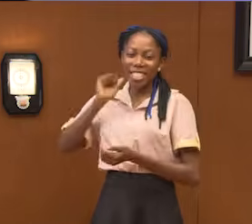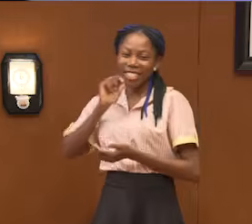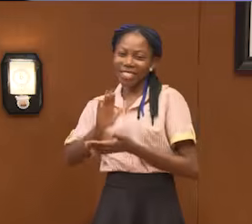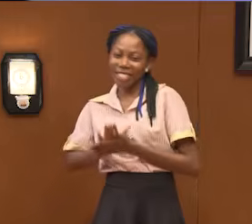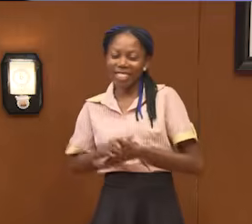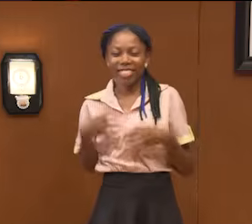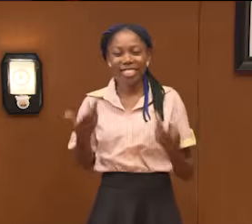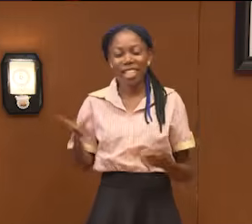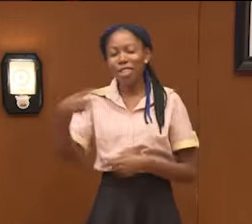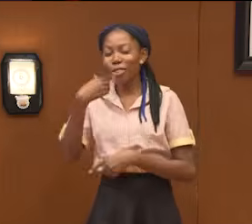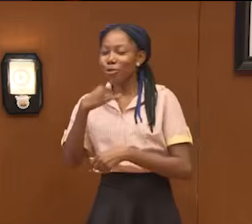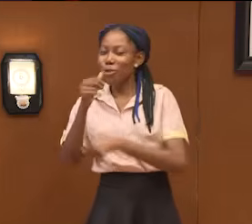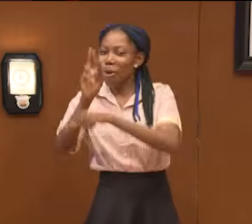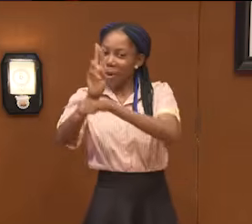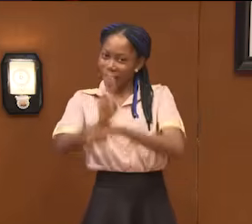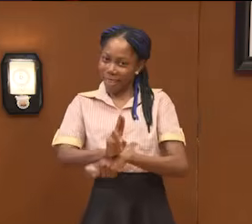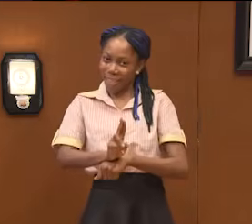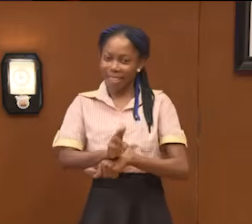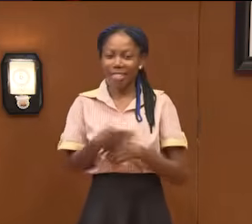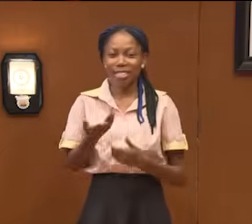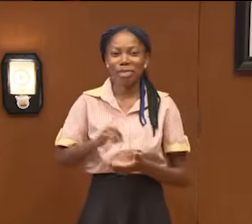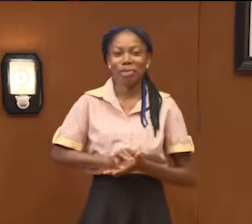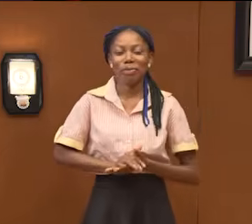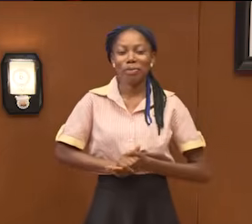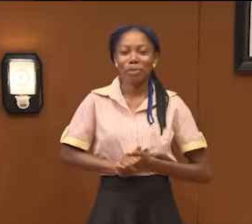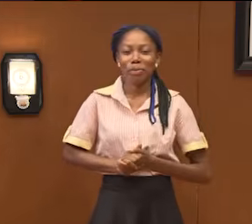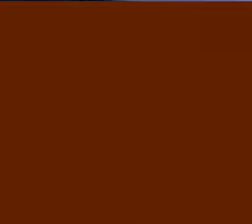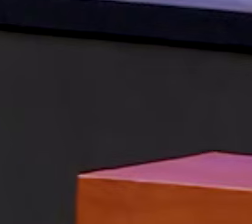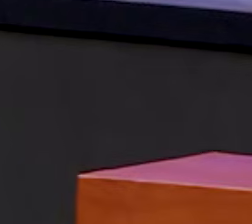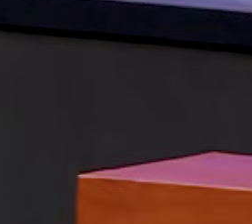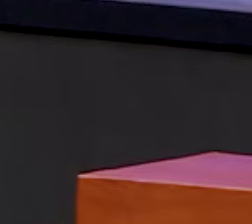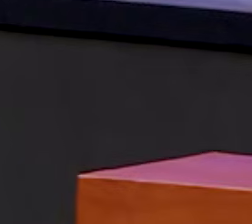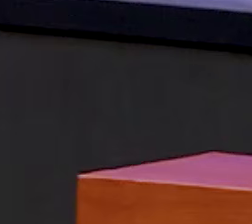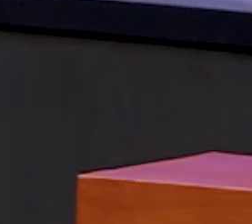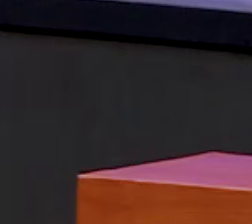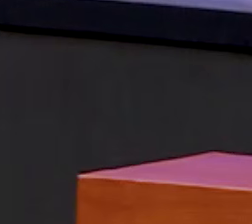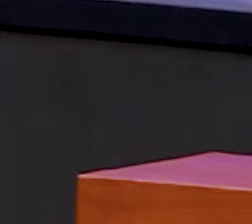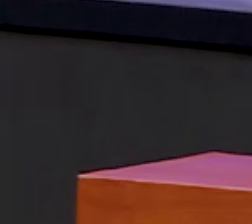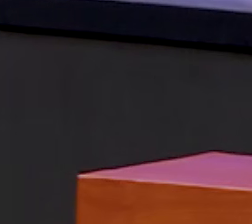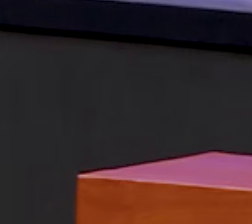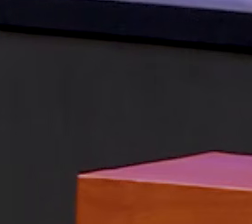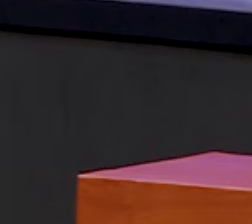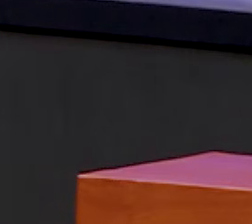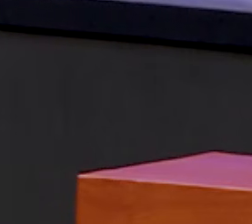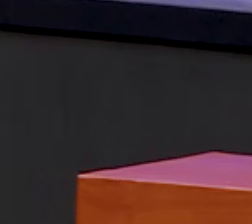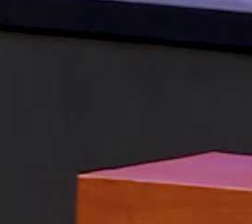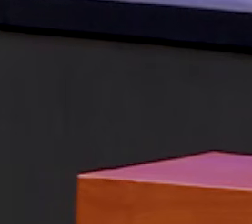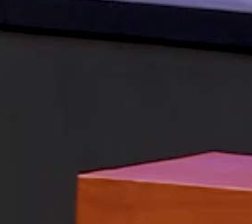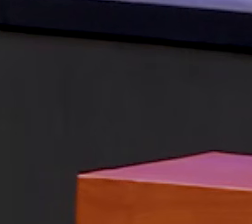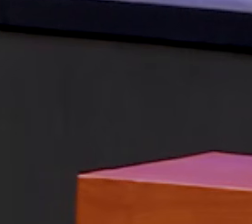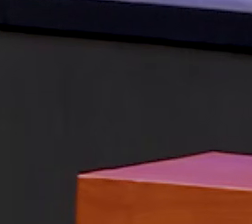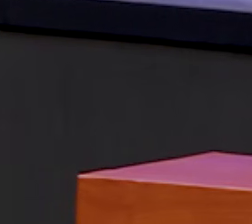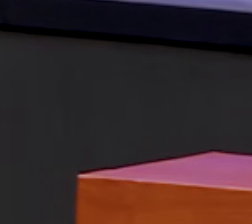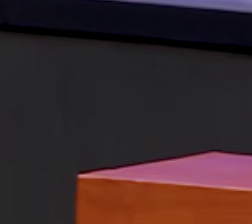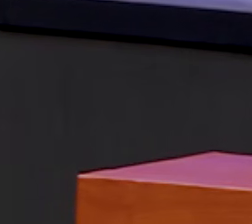oh. It's not every time. I will not lie. So that is it. The plaintiff, Basirat, claims she left her